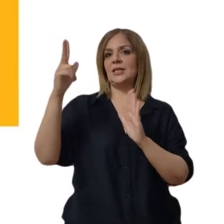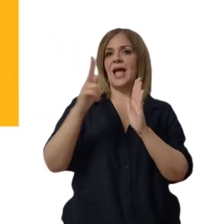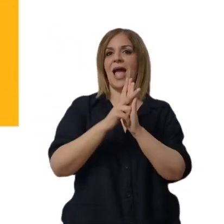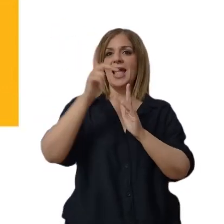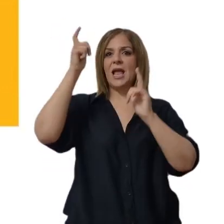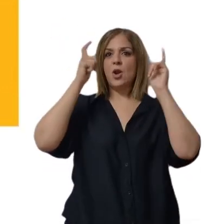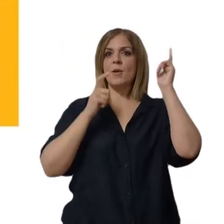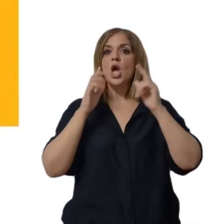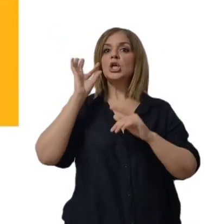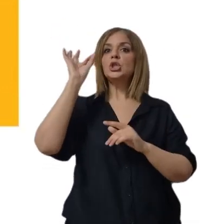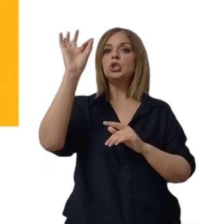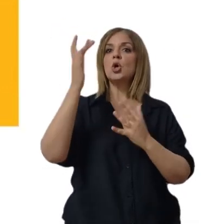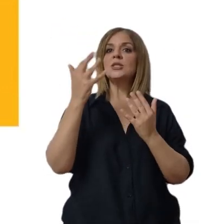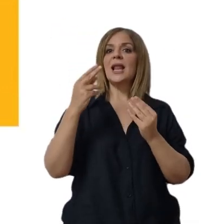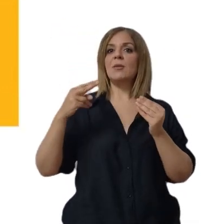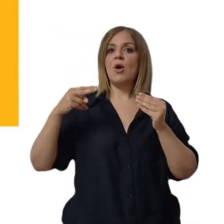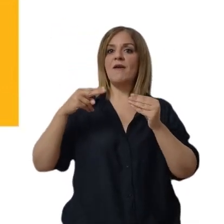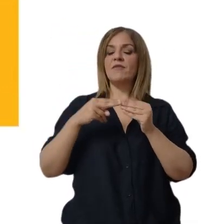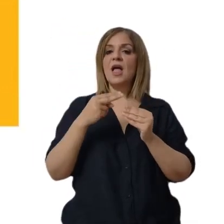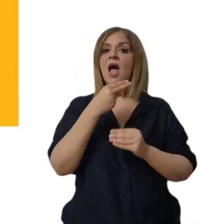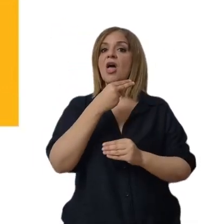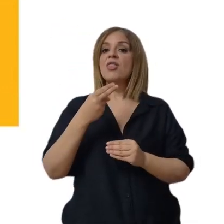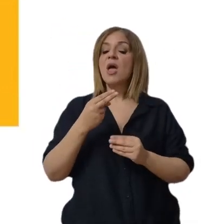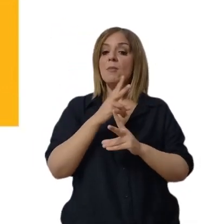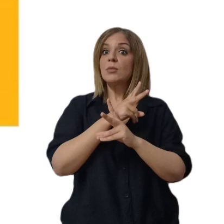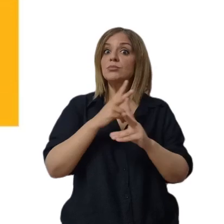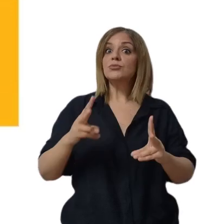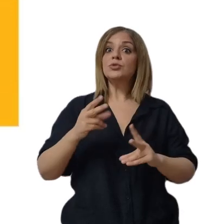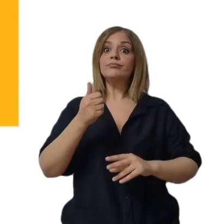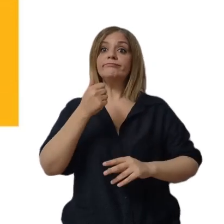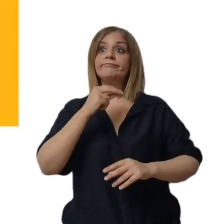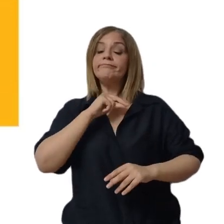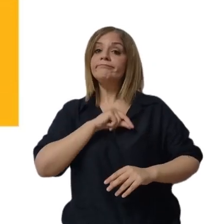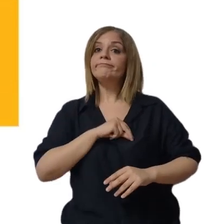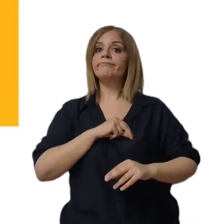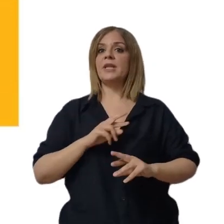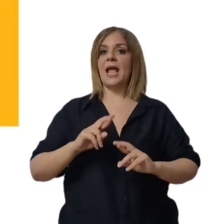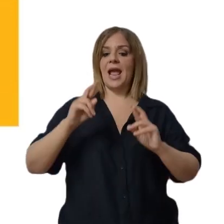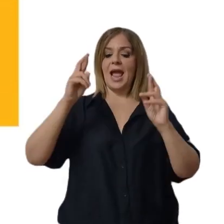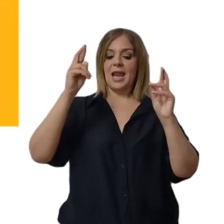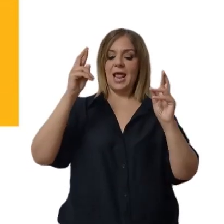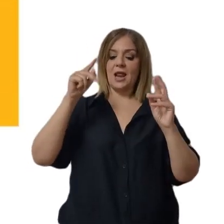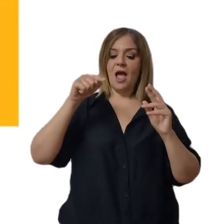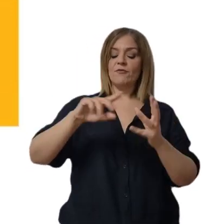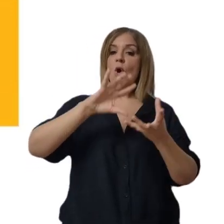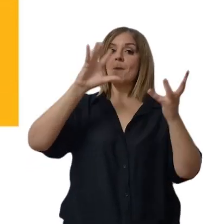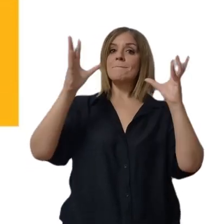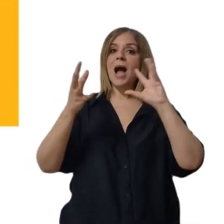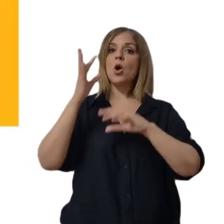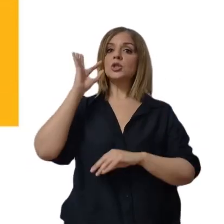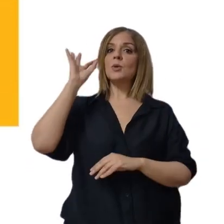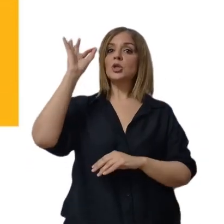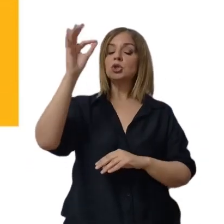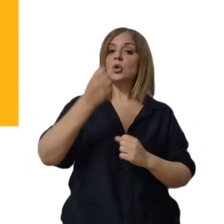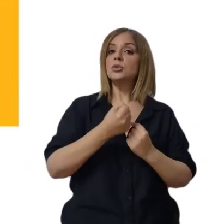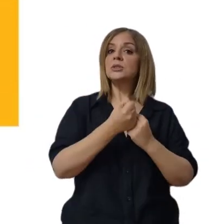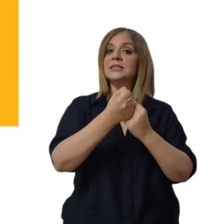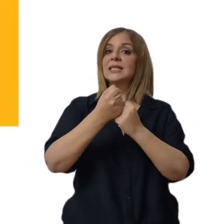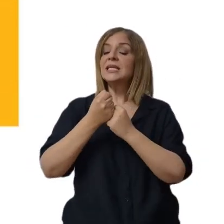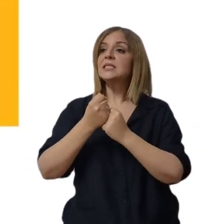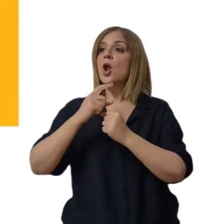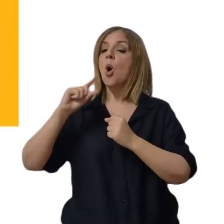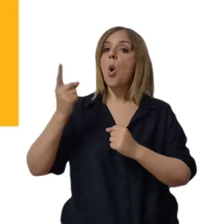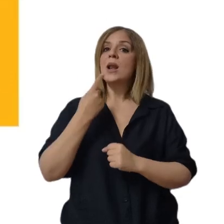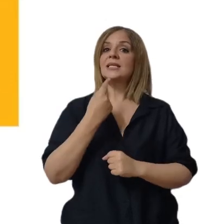number 7 is about affordable and clean energy, and it's a goal that sustains all the actions that we can